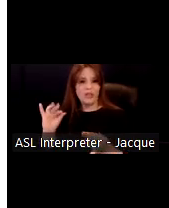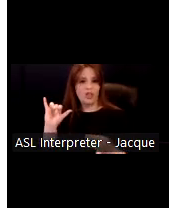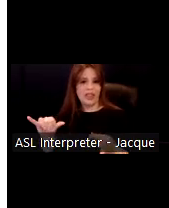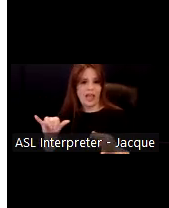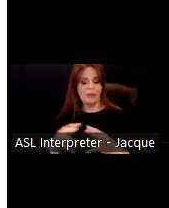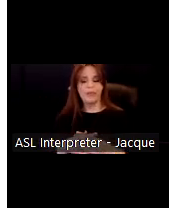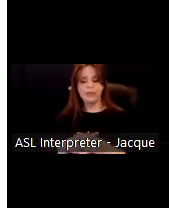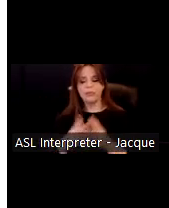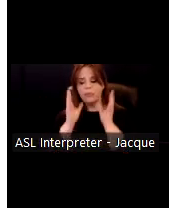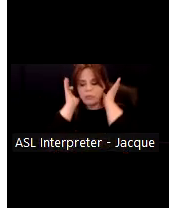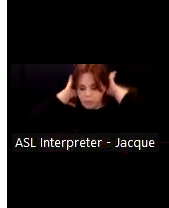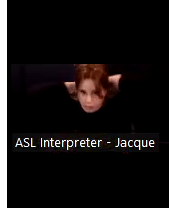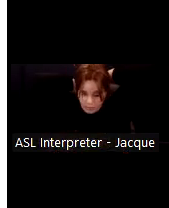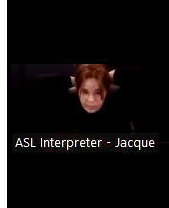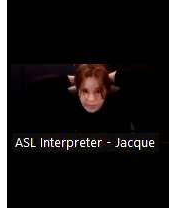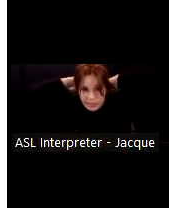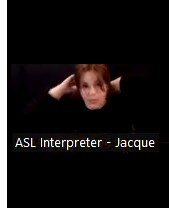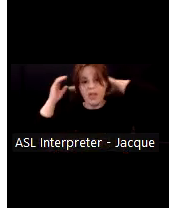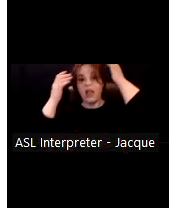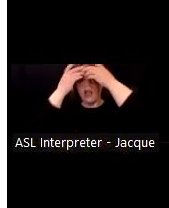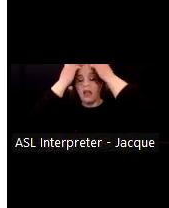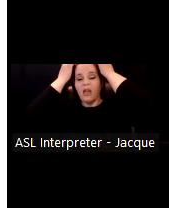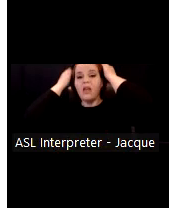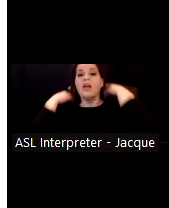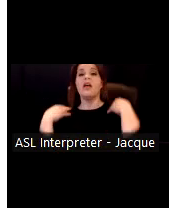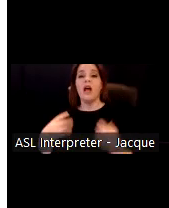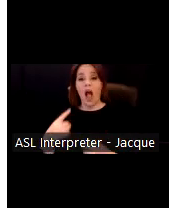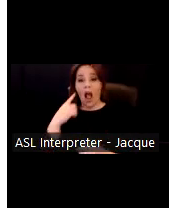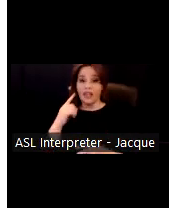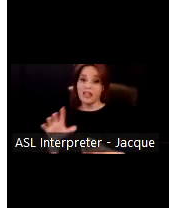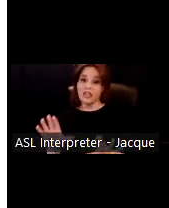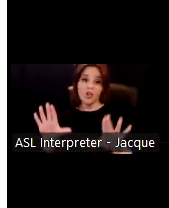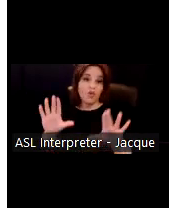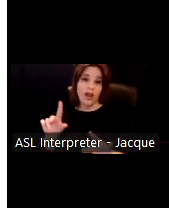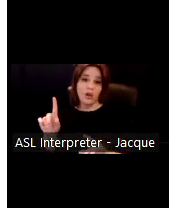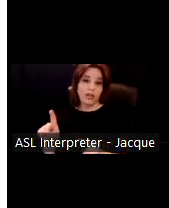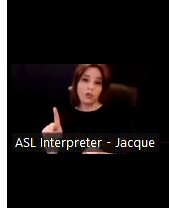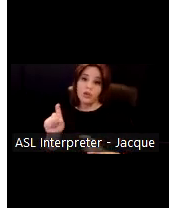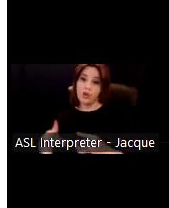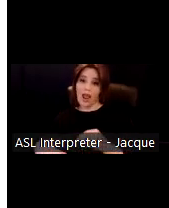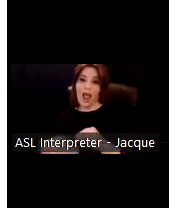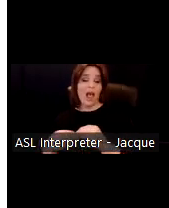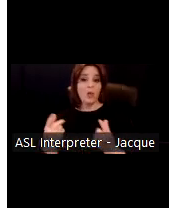I think that this is a great question, and we should add what to do to the directions.